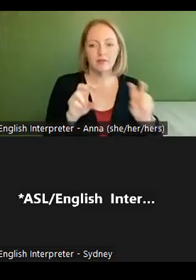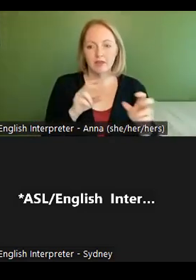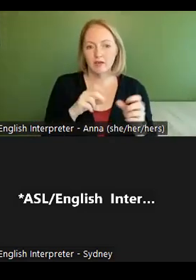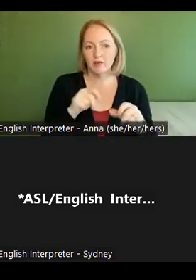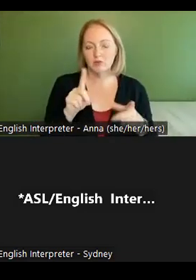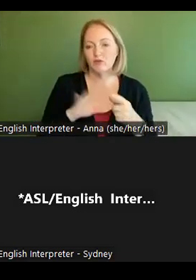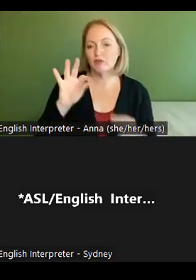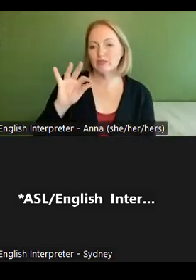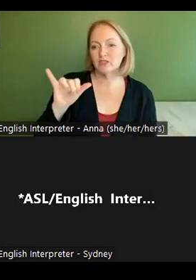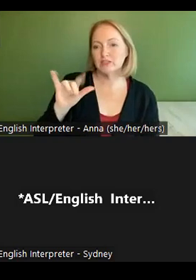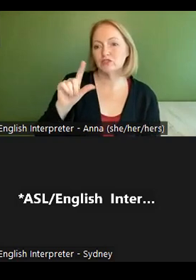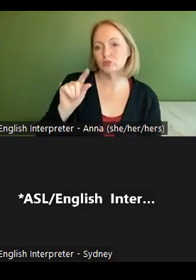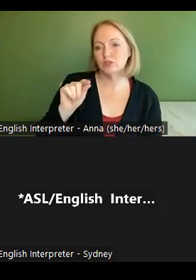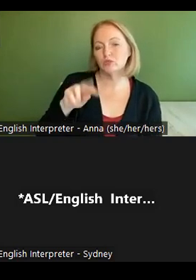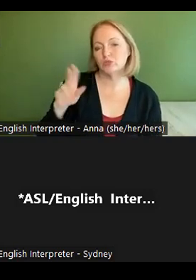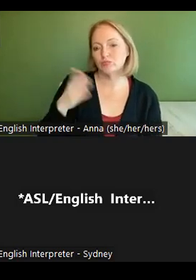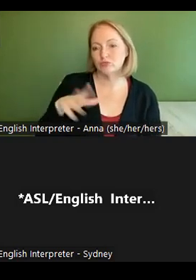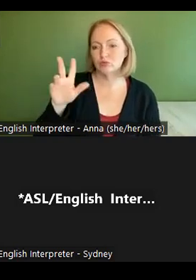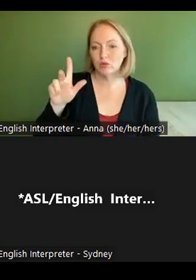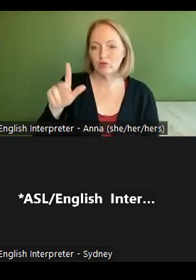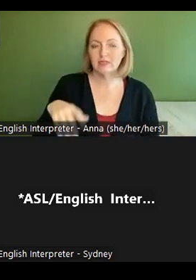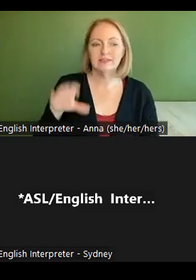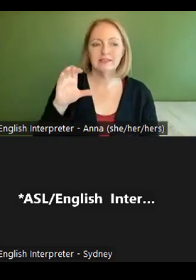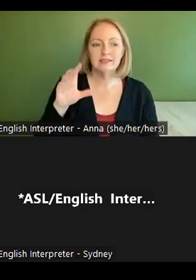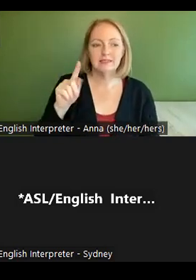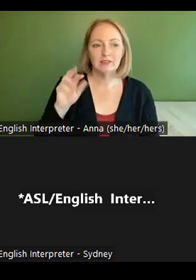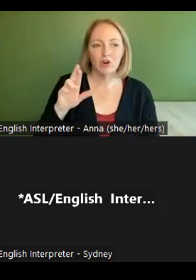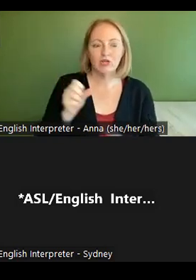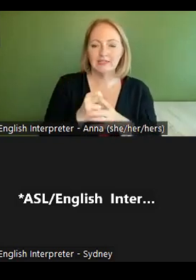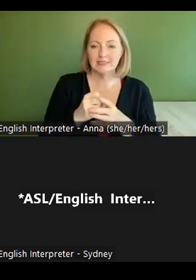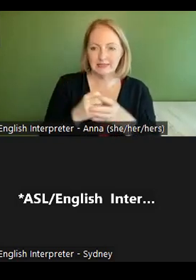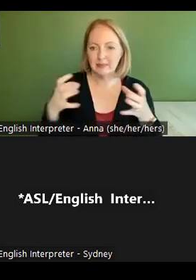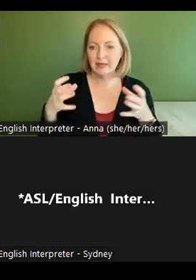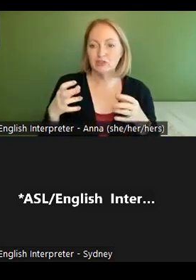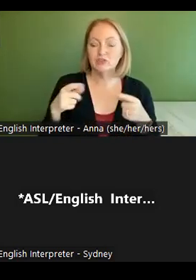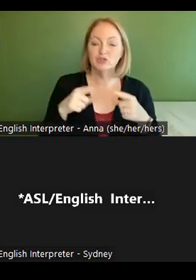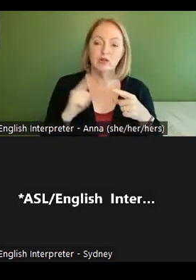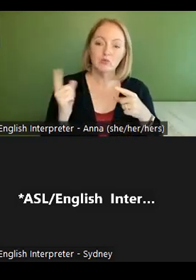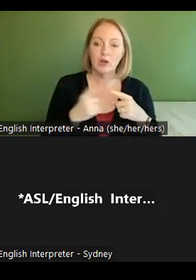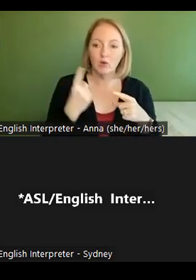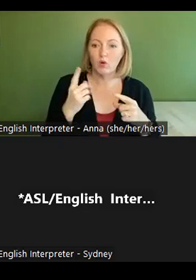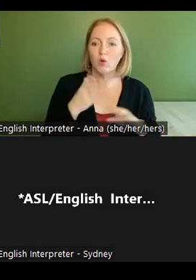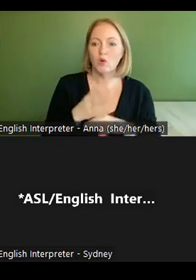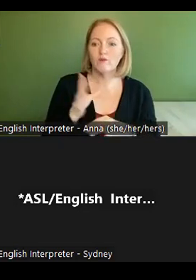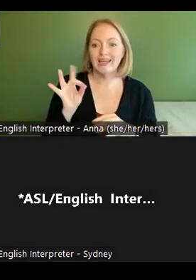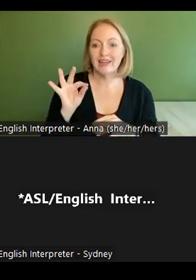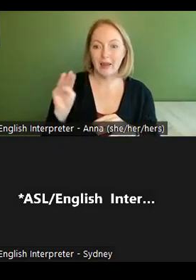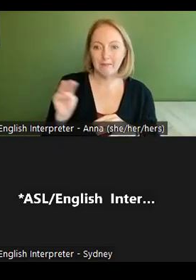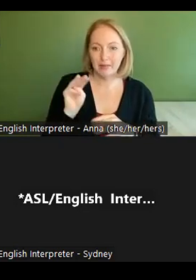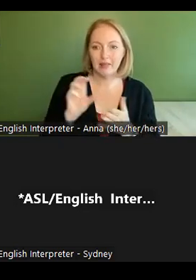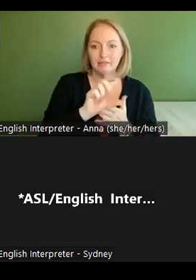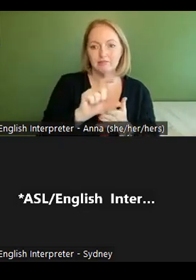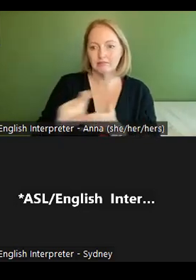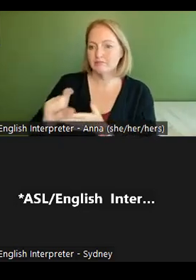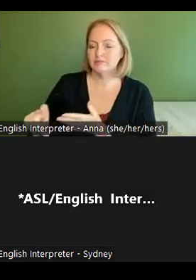year 22-23 CCTR expansion. During round 1, just over 89 million was awarded, and